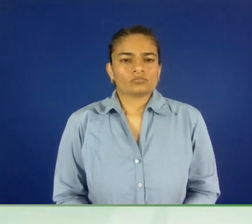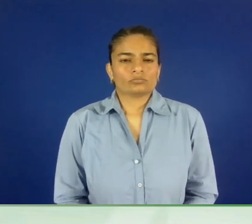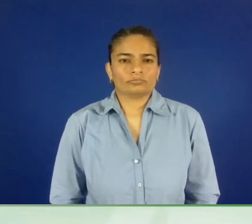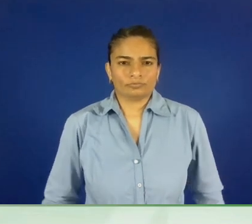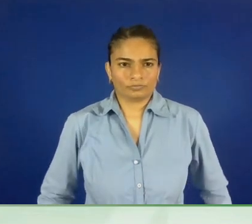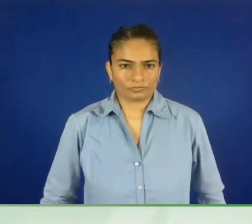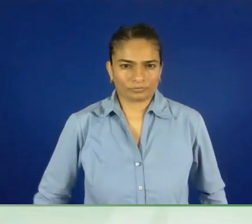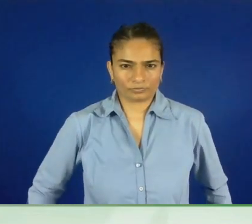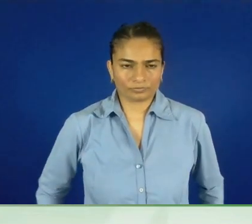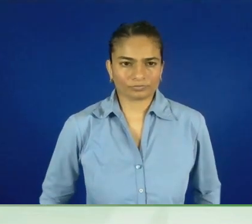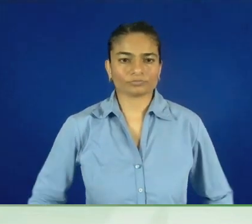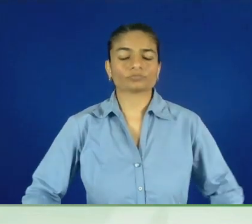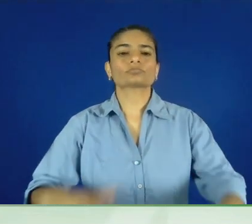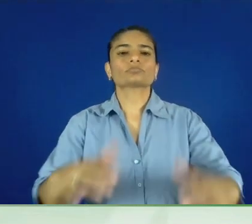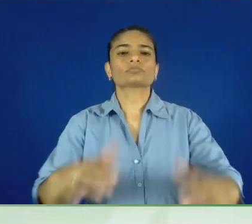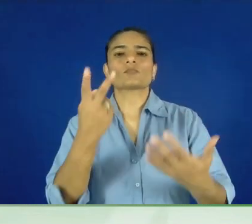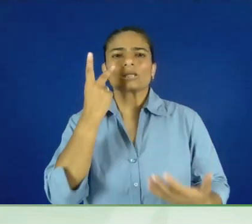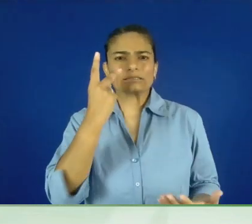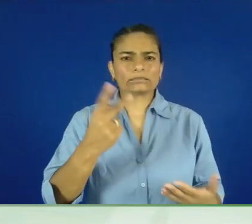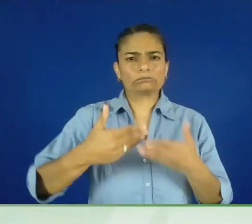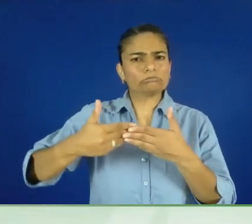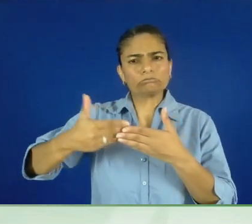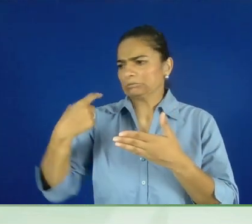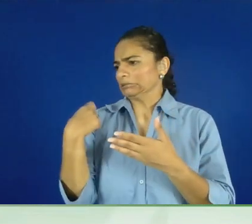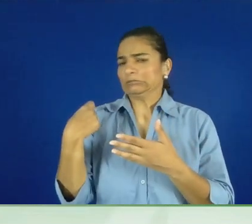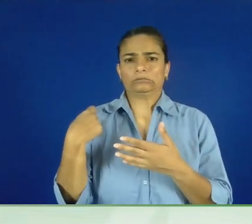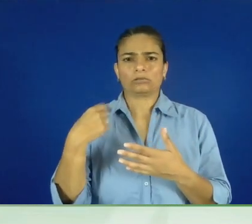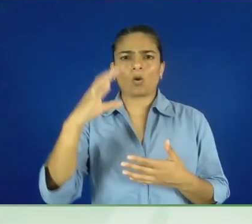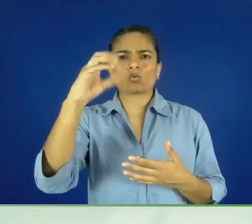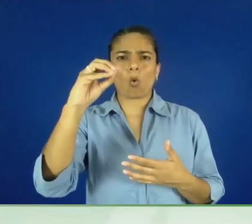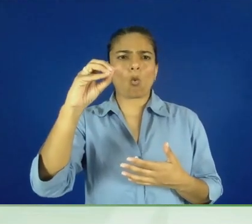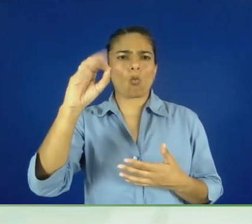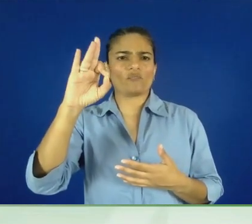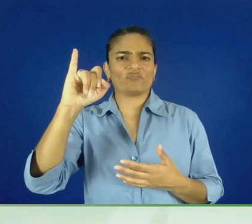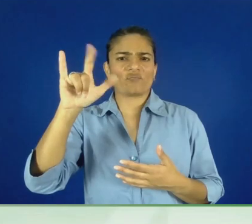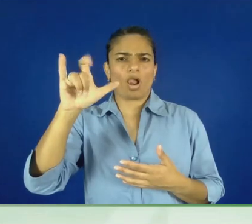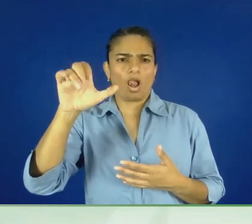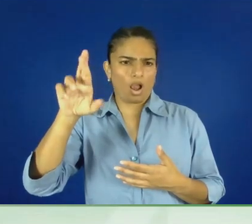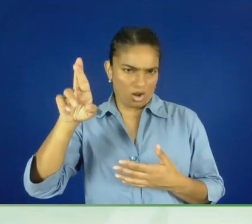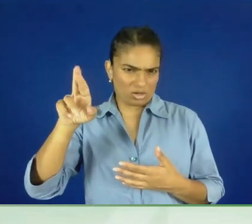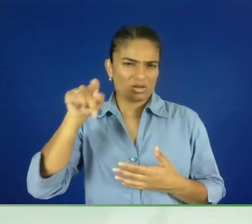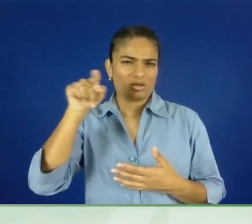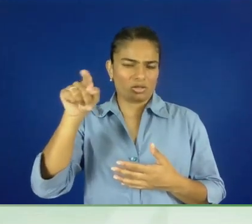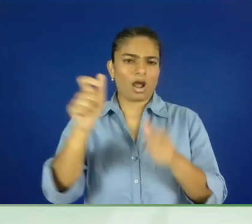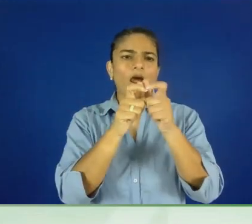was the Copilot report, which was shared by, if I correct, EY and Microsoft. Yes.